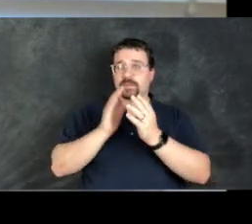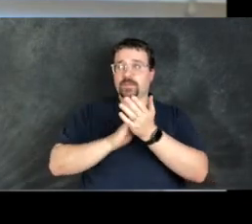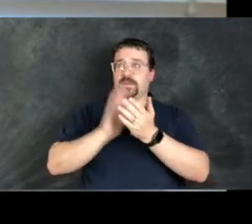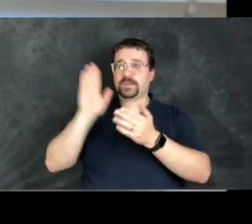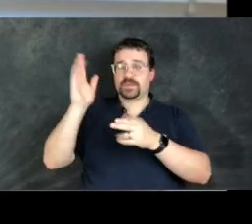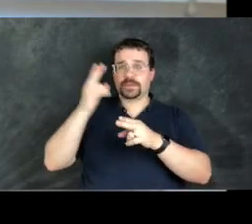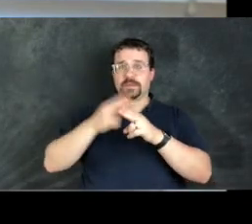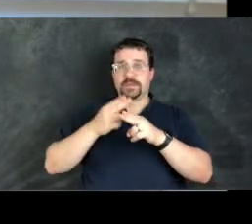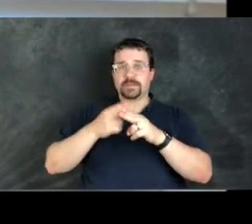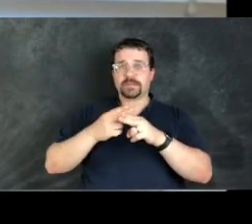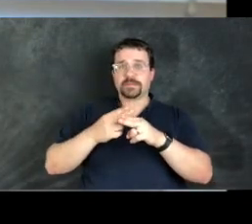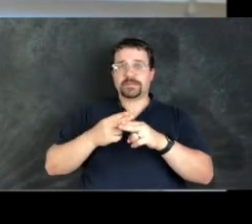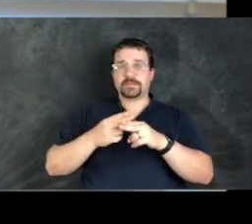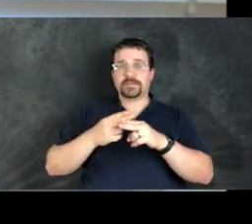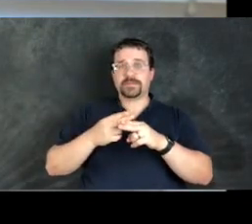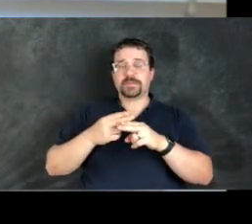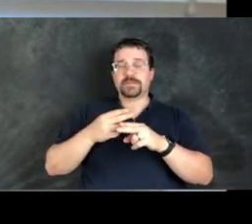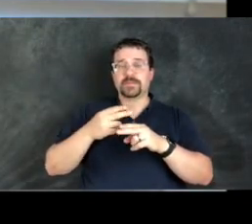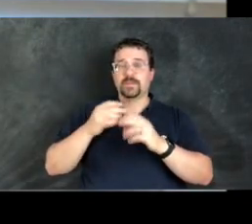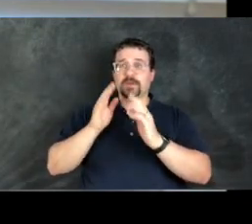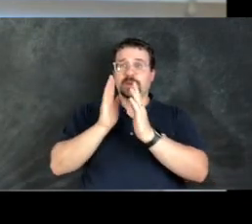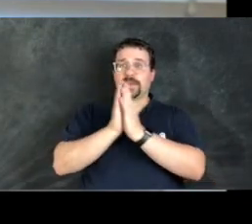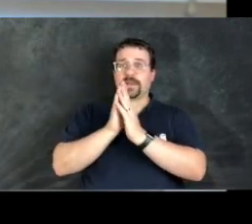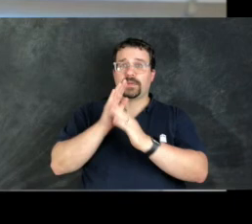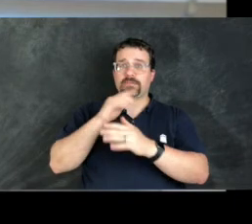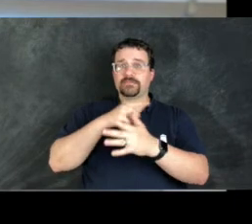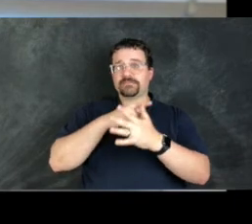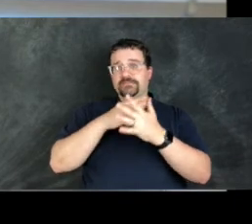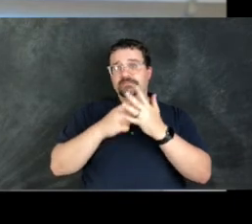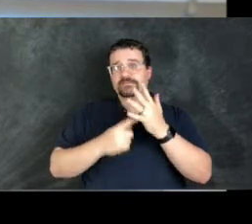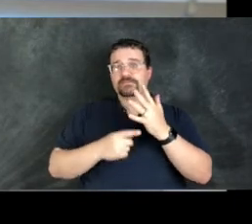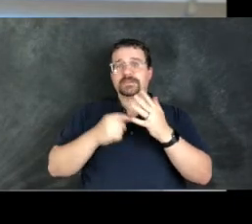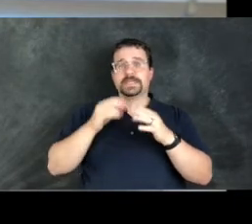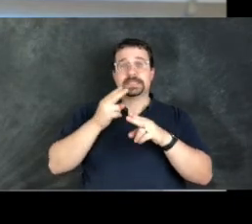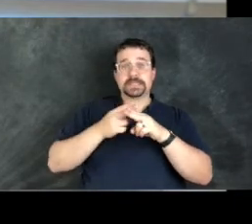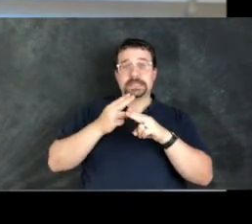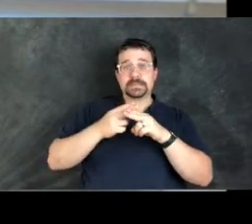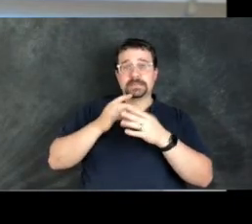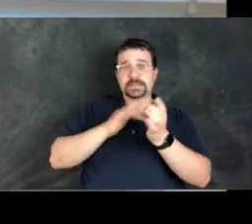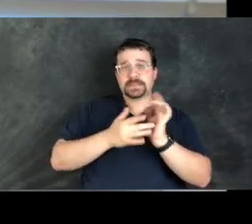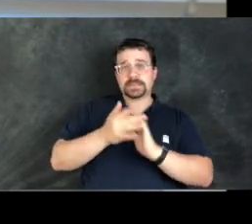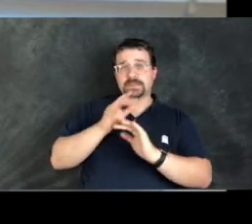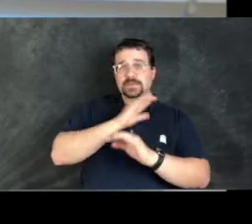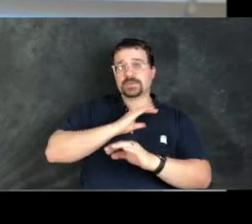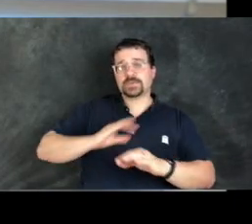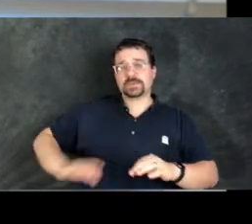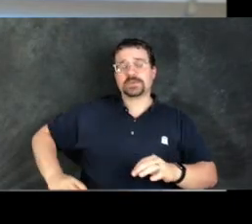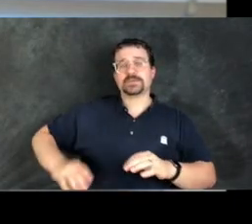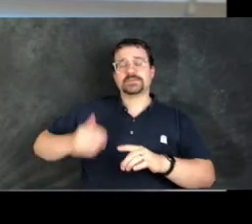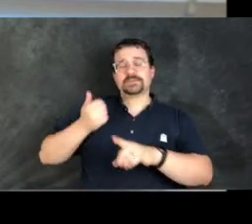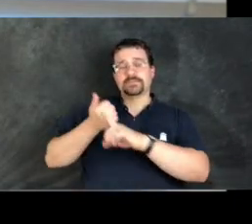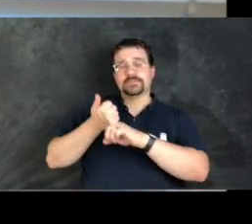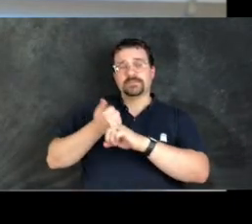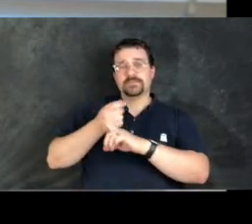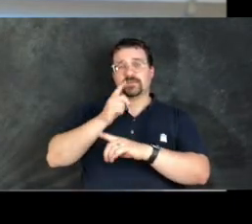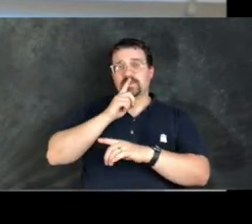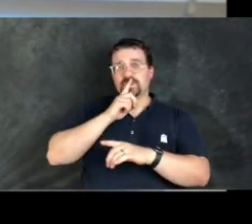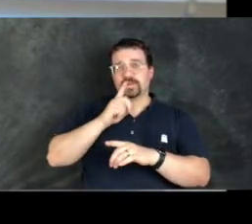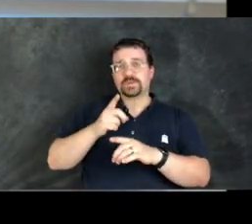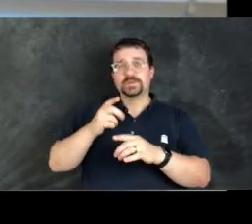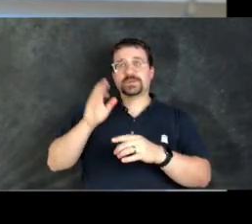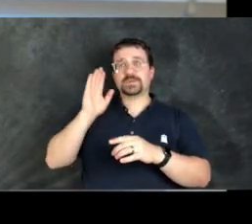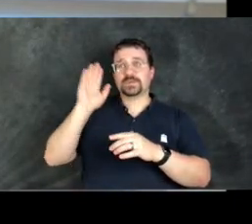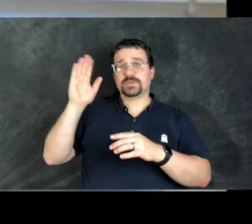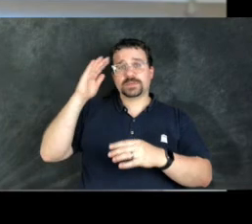praise your name. We ask all things in the name of Jesus Christ, who truly